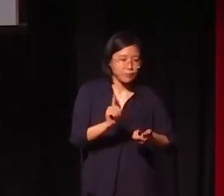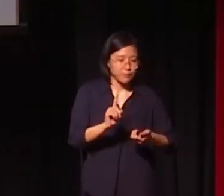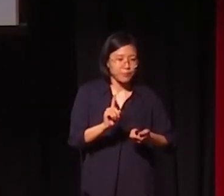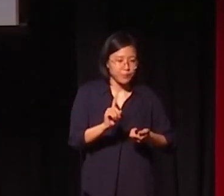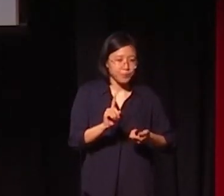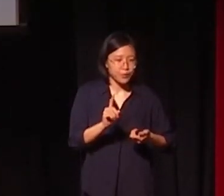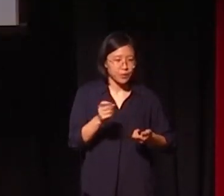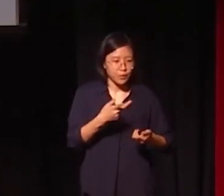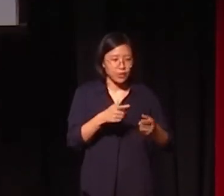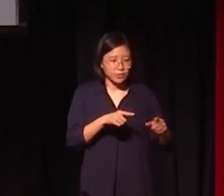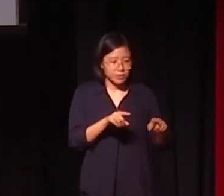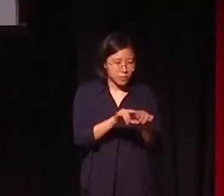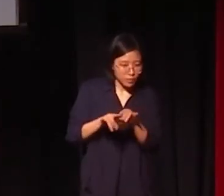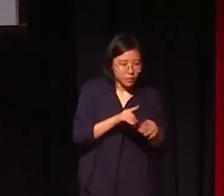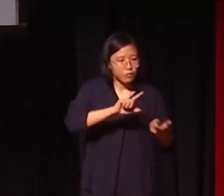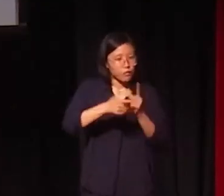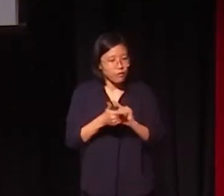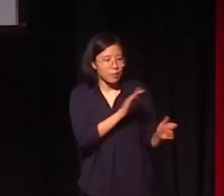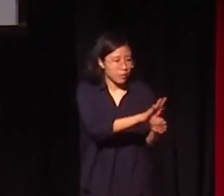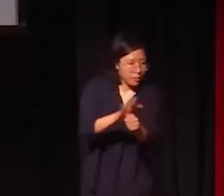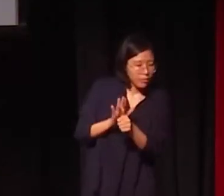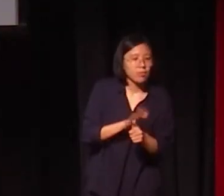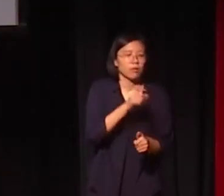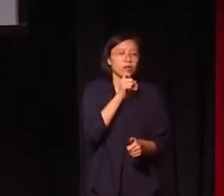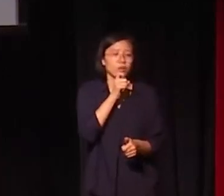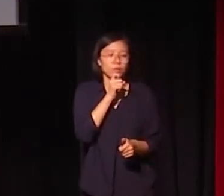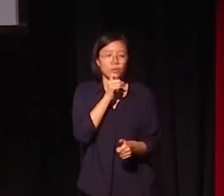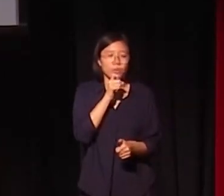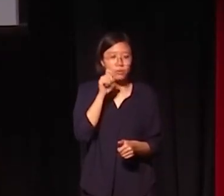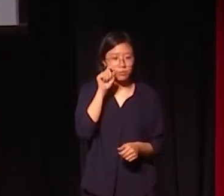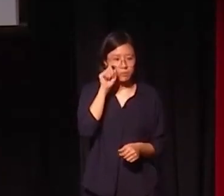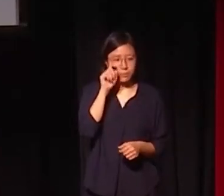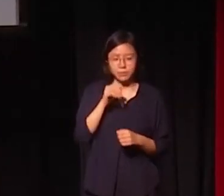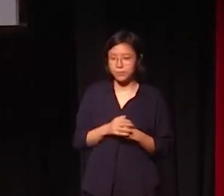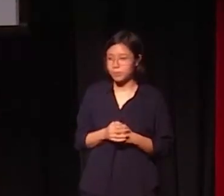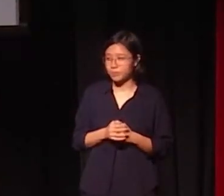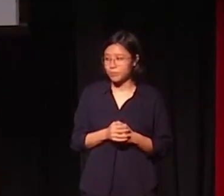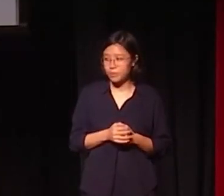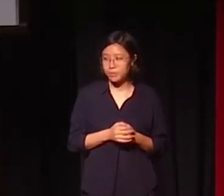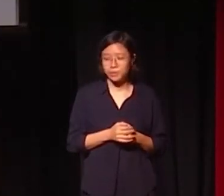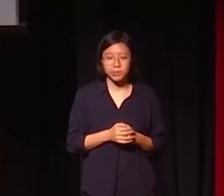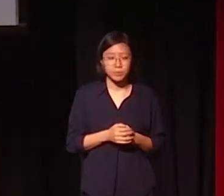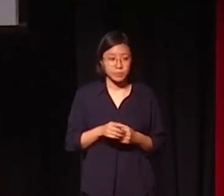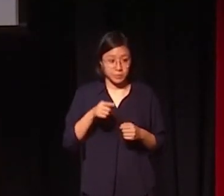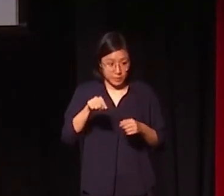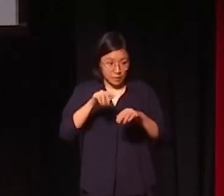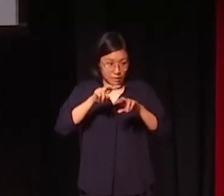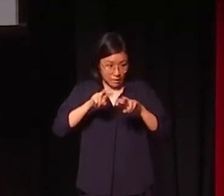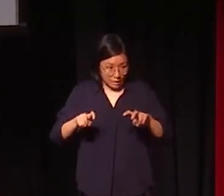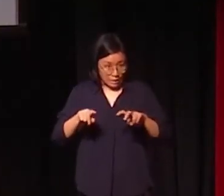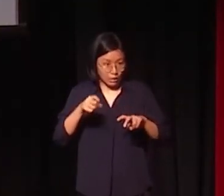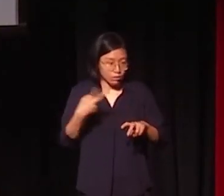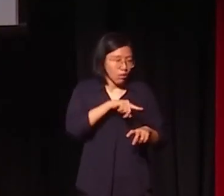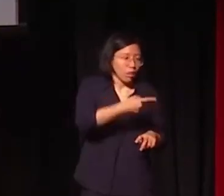so that they can actually embed that in their practice. Following on from that particular study, we also did research around